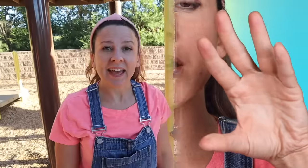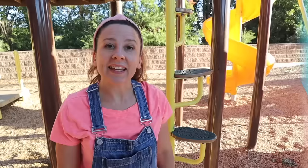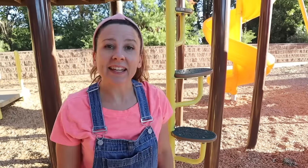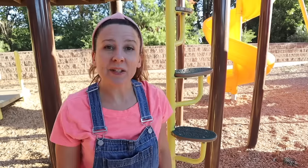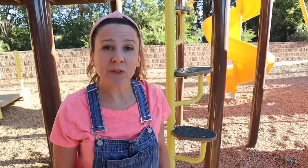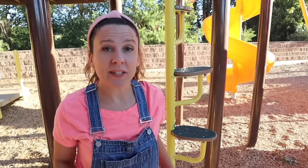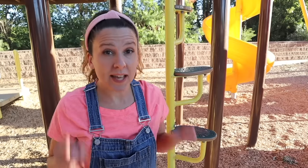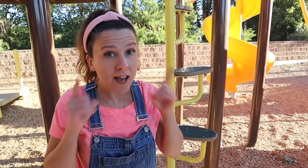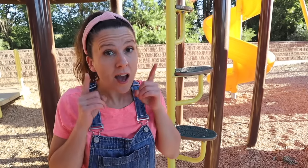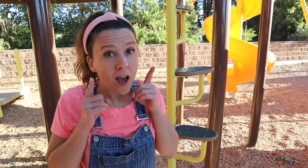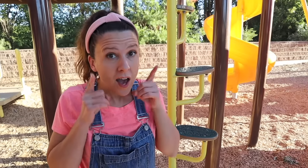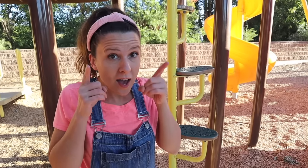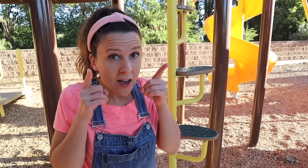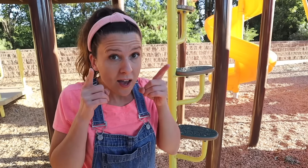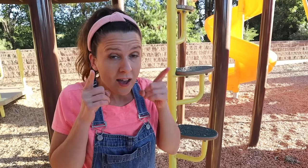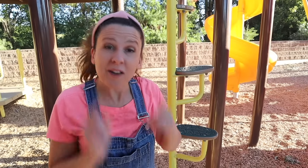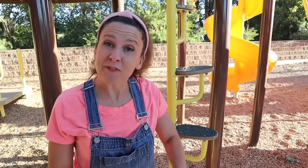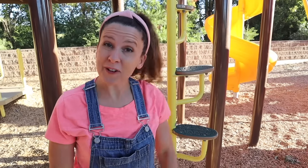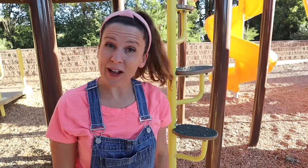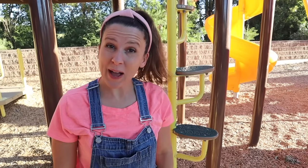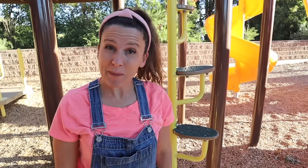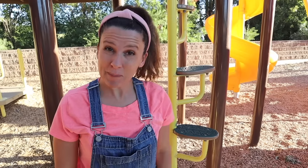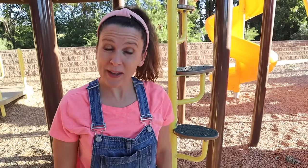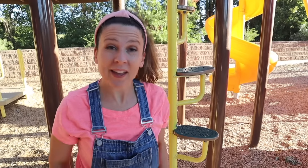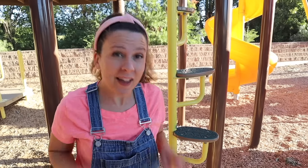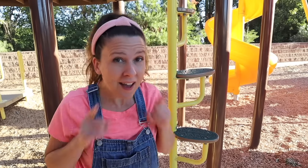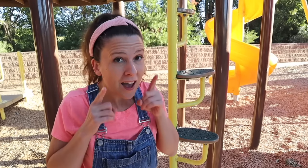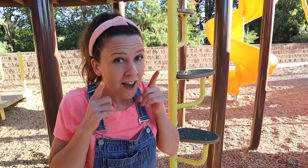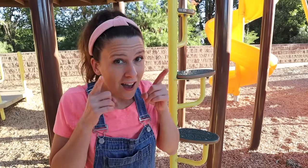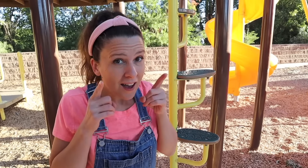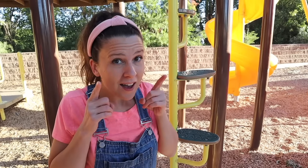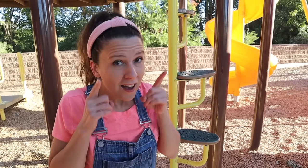Up. Can you say for up?